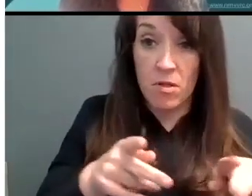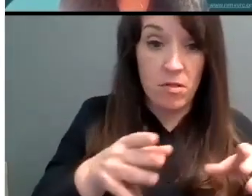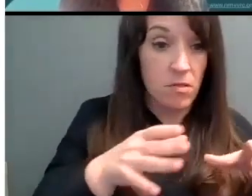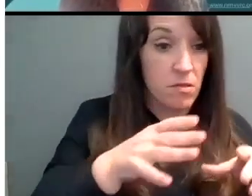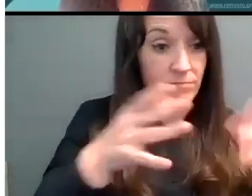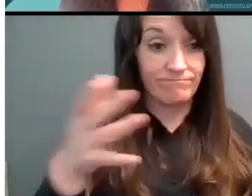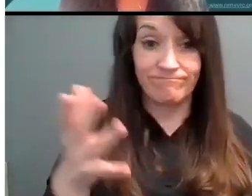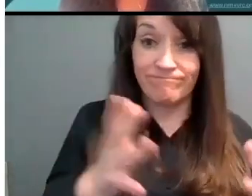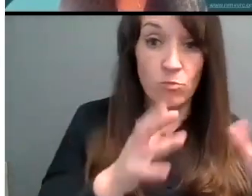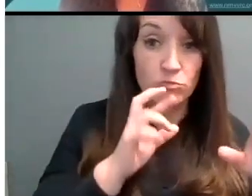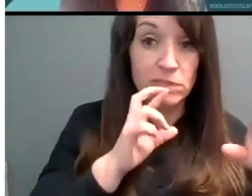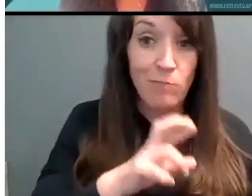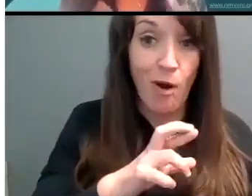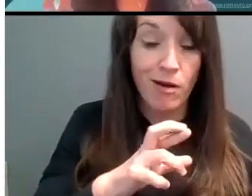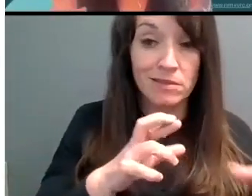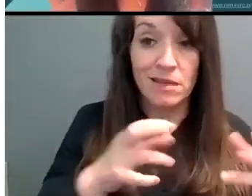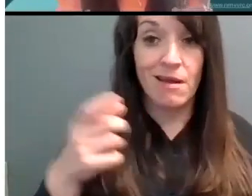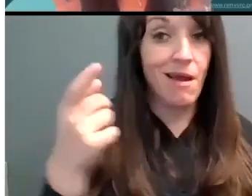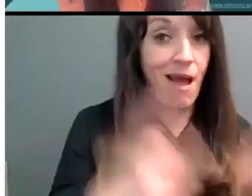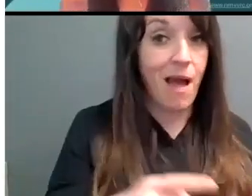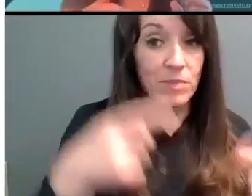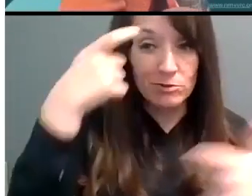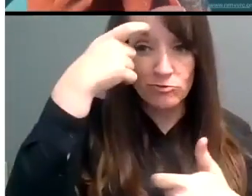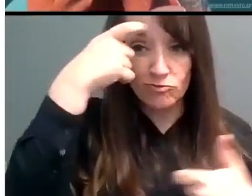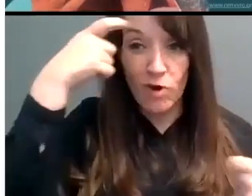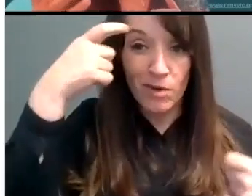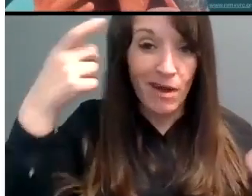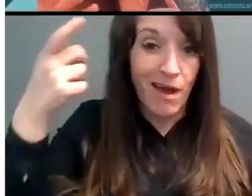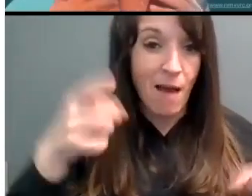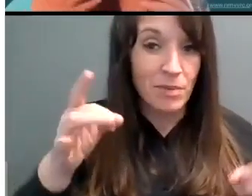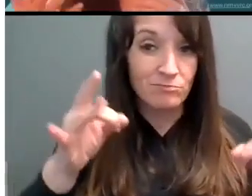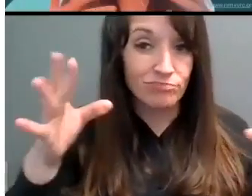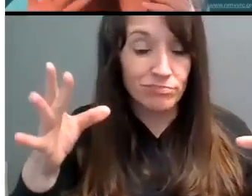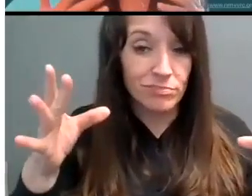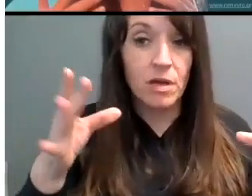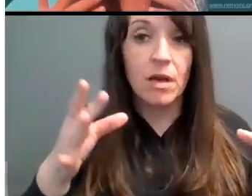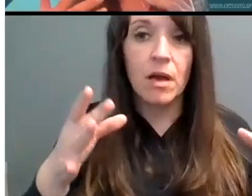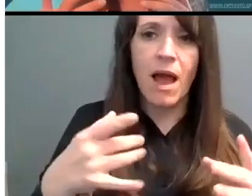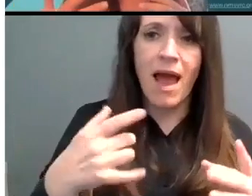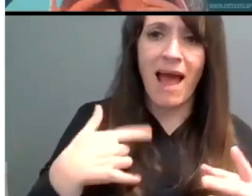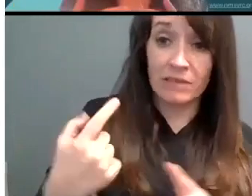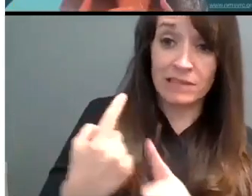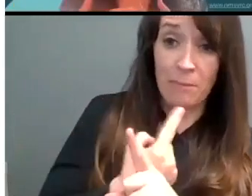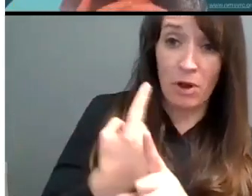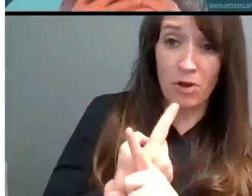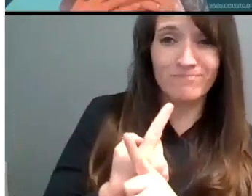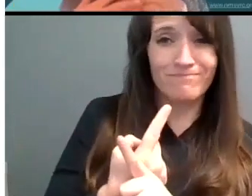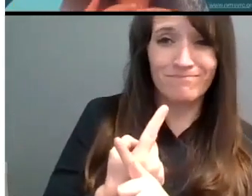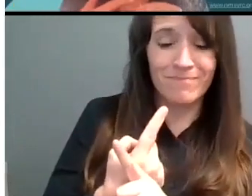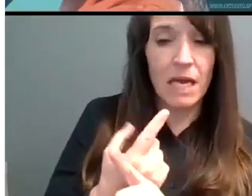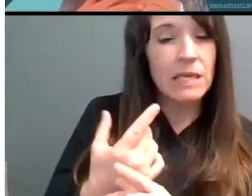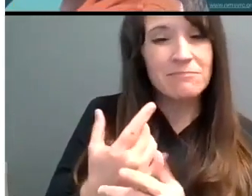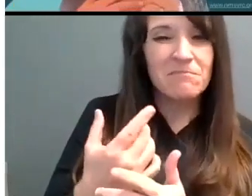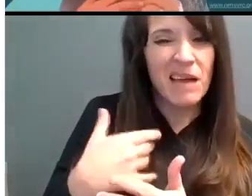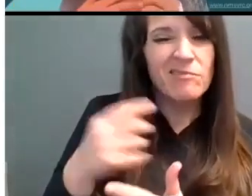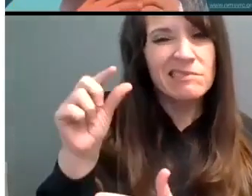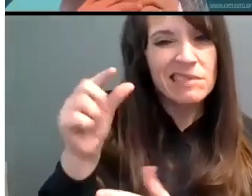trauma. There's not a typical response. We're going to talk about different ways people can respond, but there is not